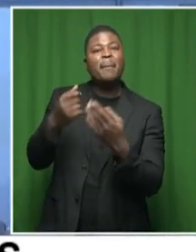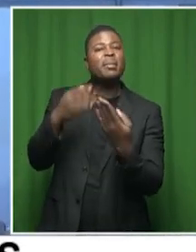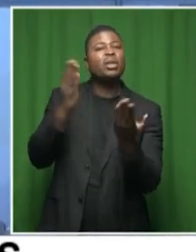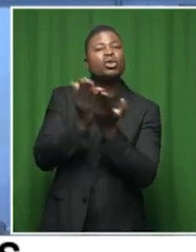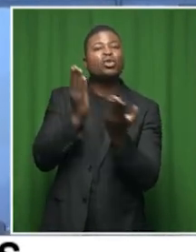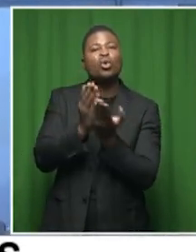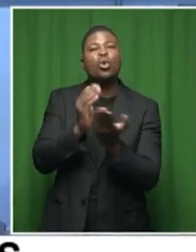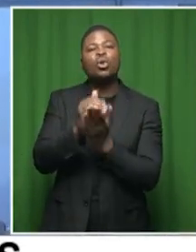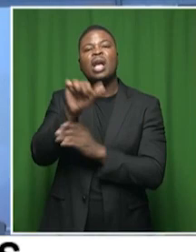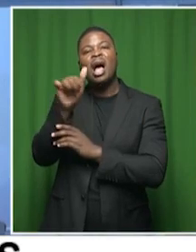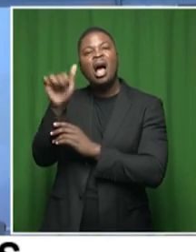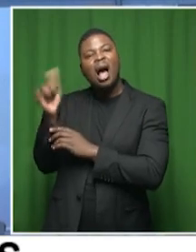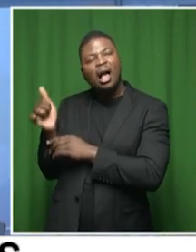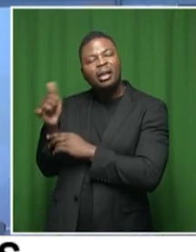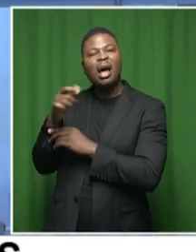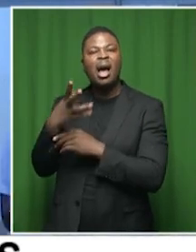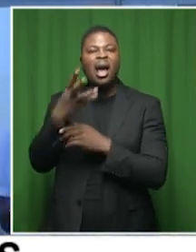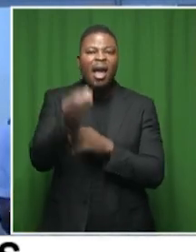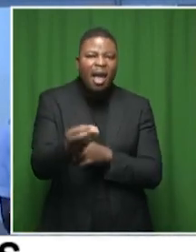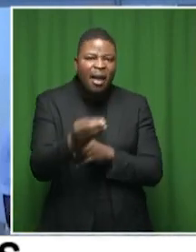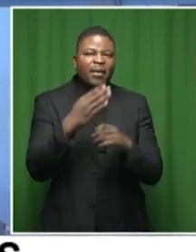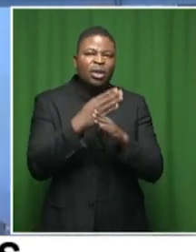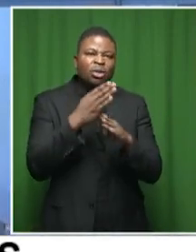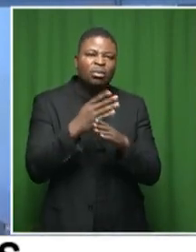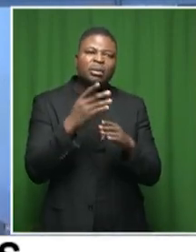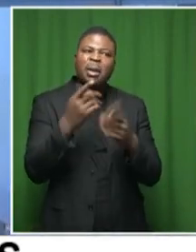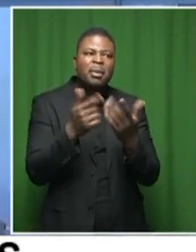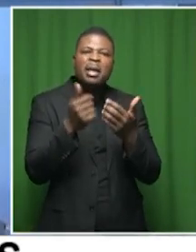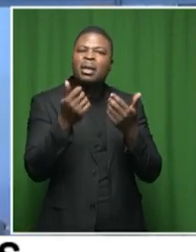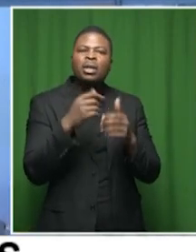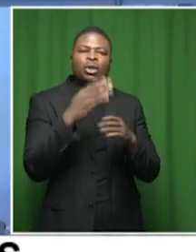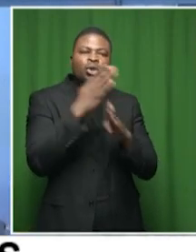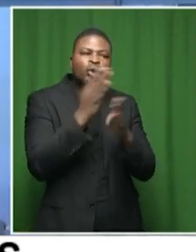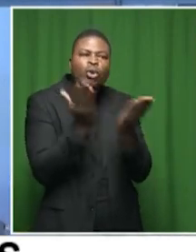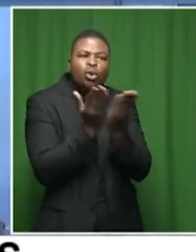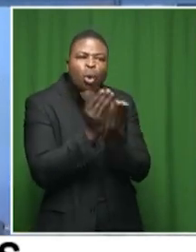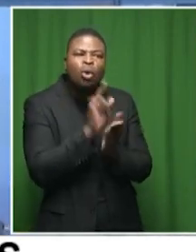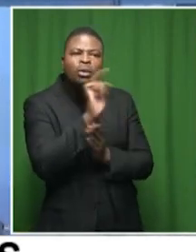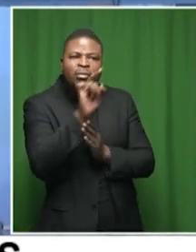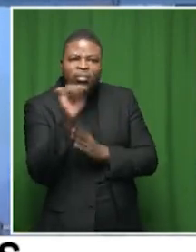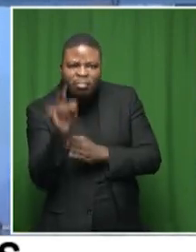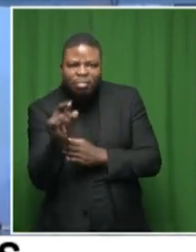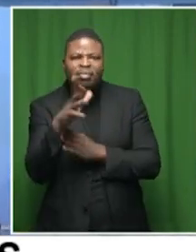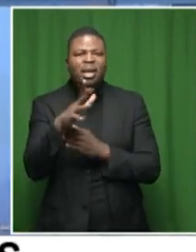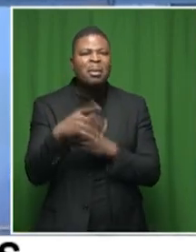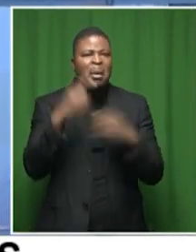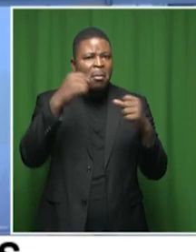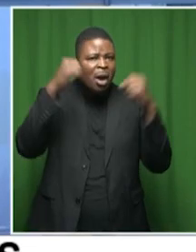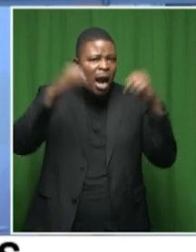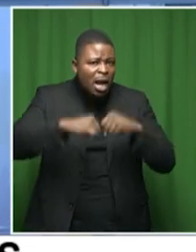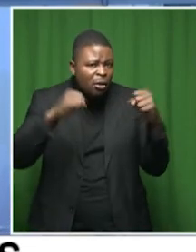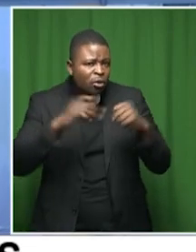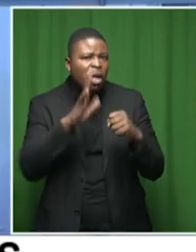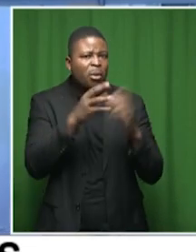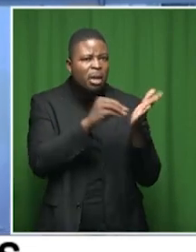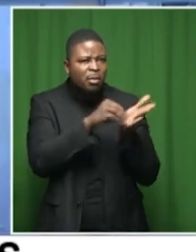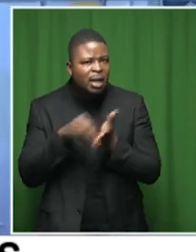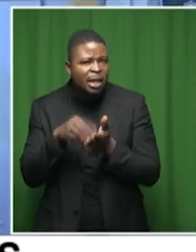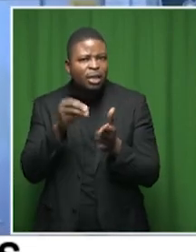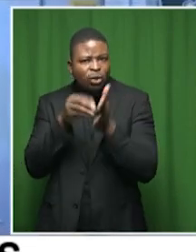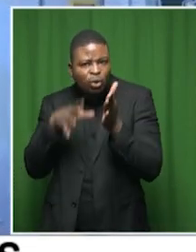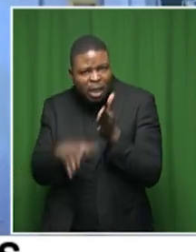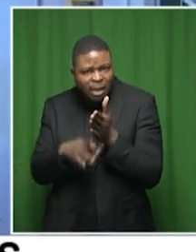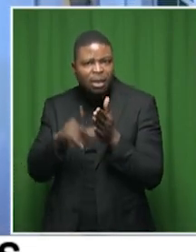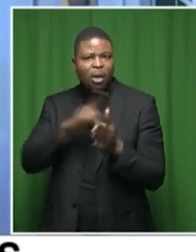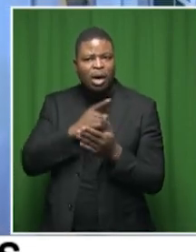area, and they've registered to come and bring students in just so that they can come and have a look and get an idea as to the opportunities available?